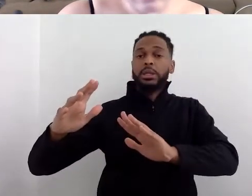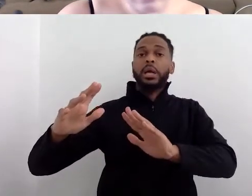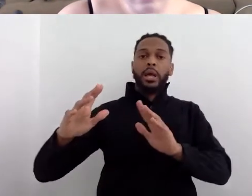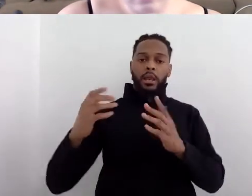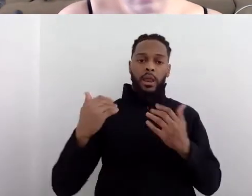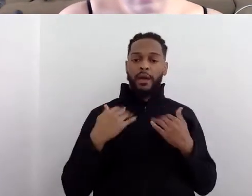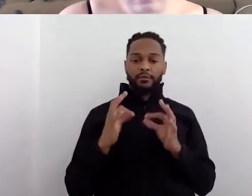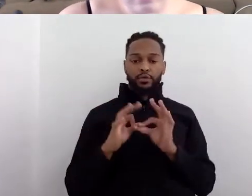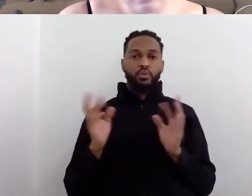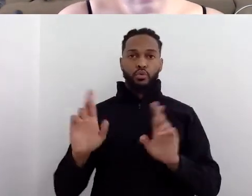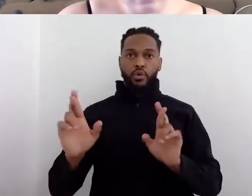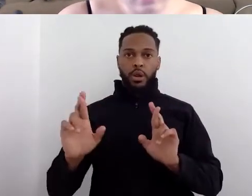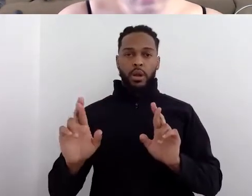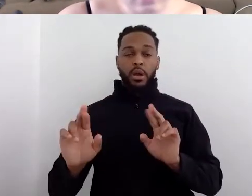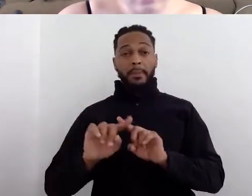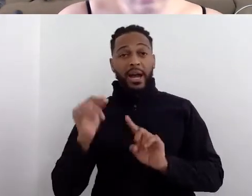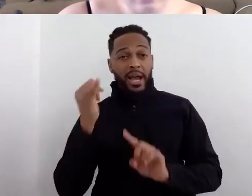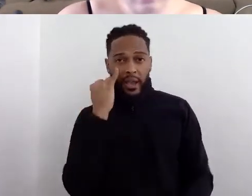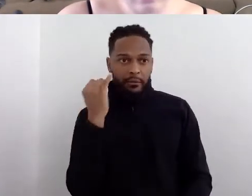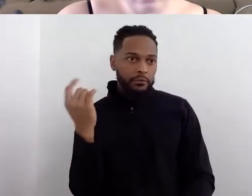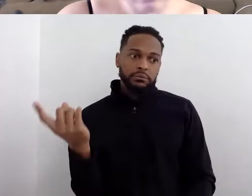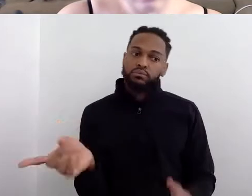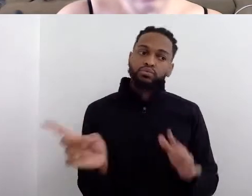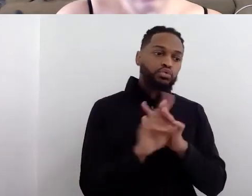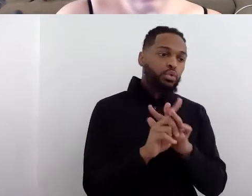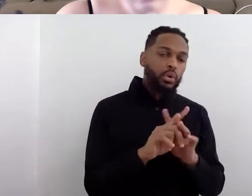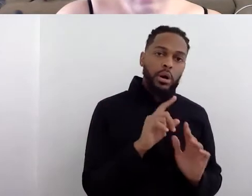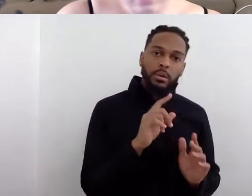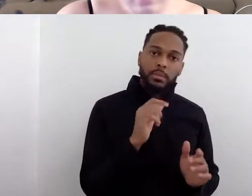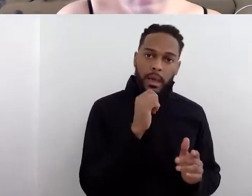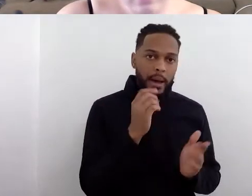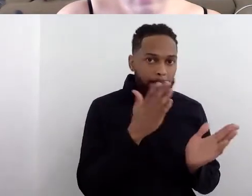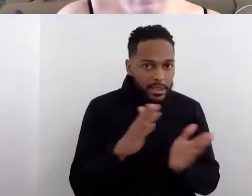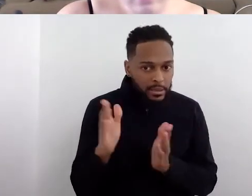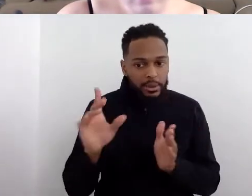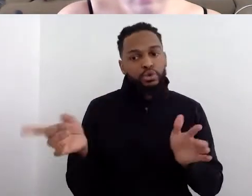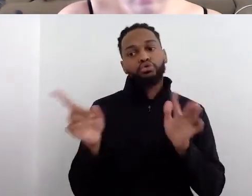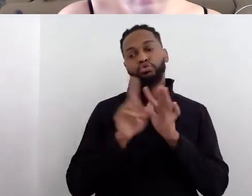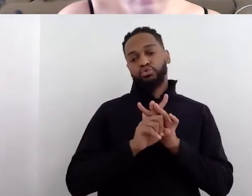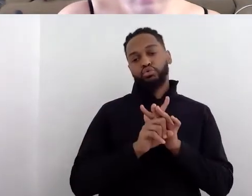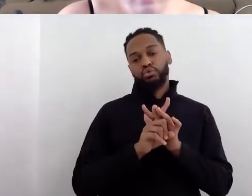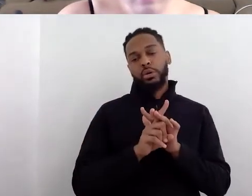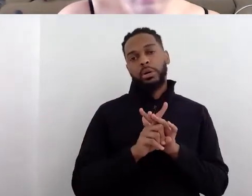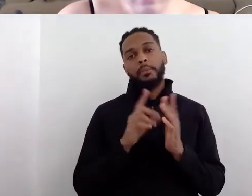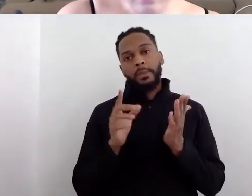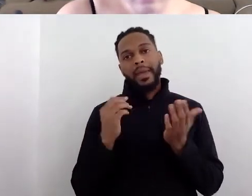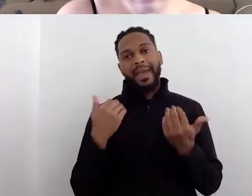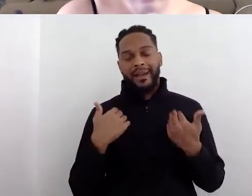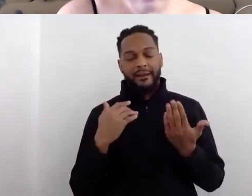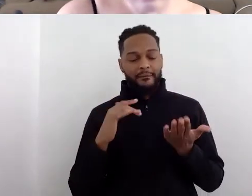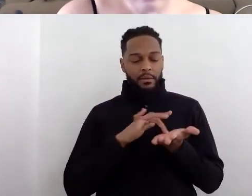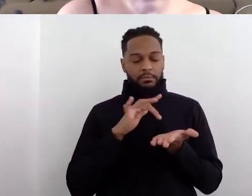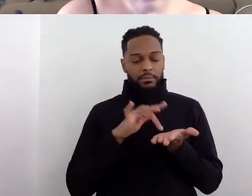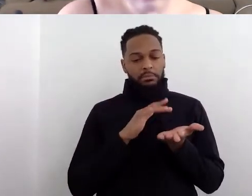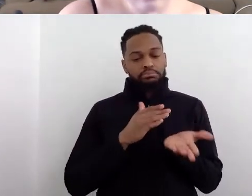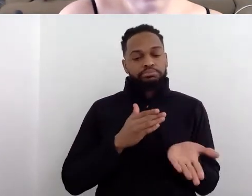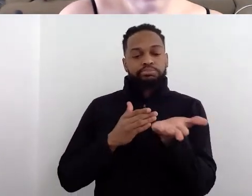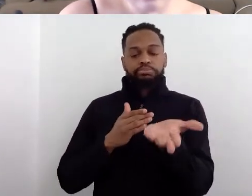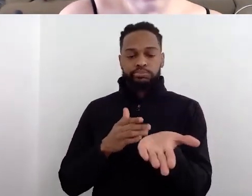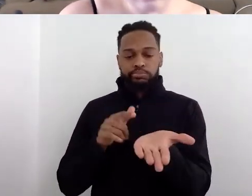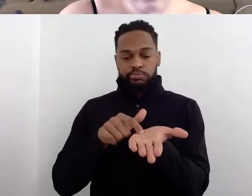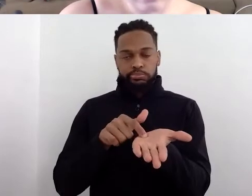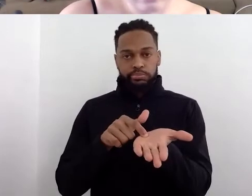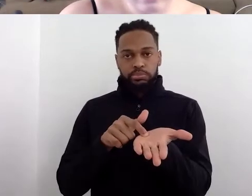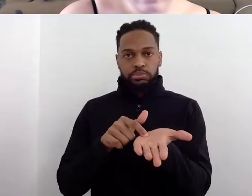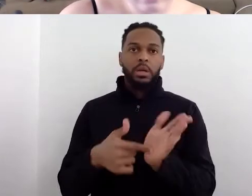in and explain to someone, maybe you could have it written out. It might take a little while for them to pull someone over or pull the iPad thing